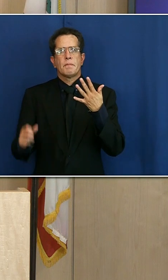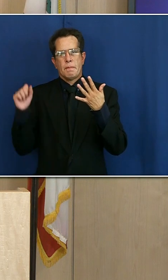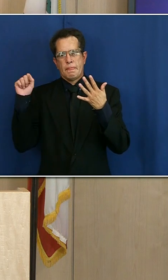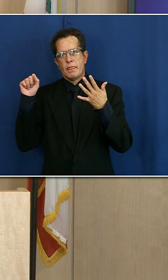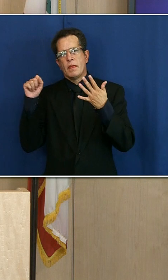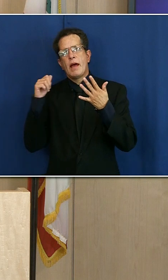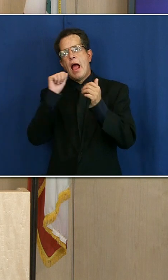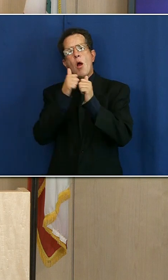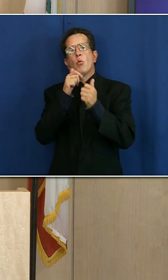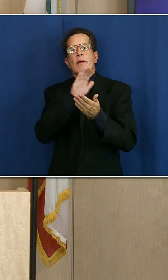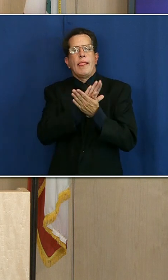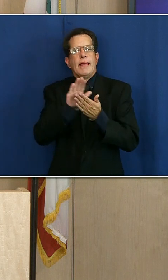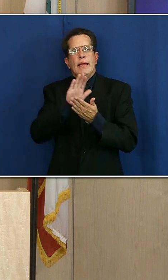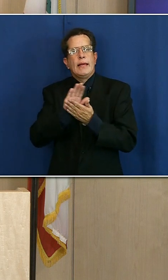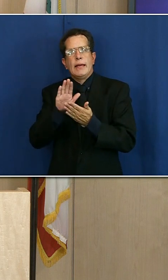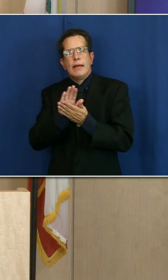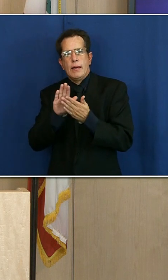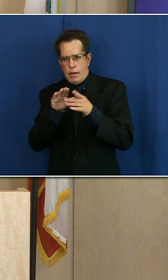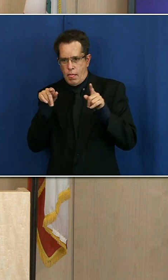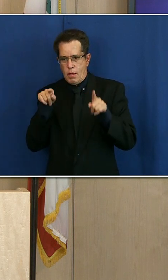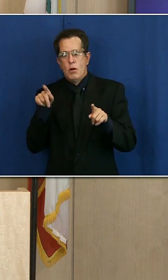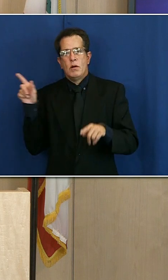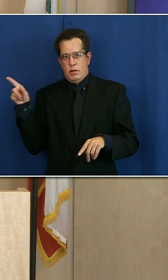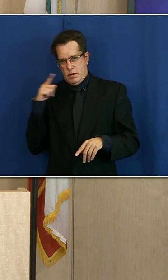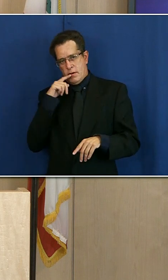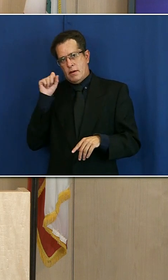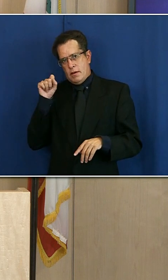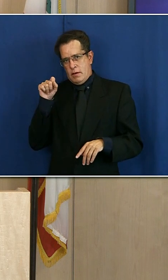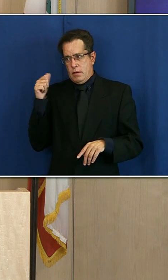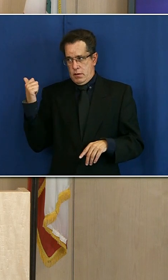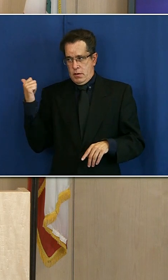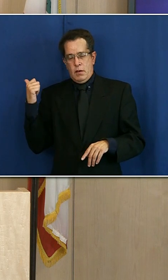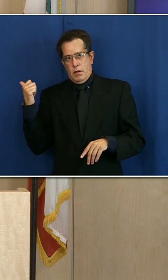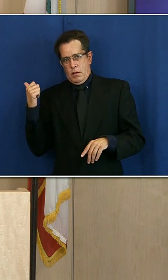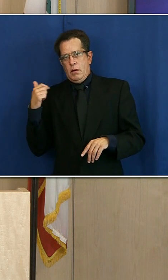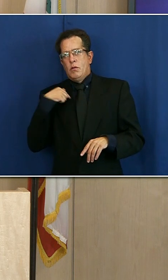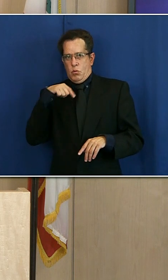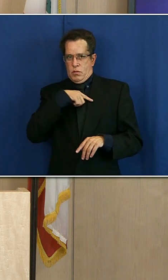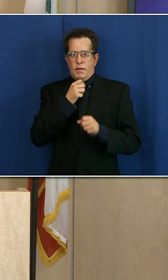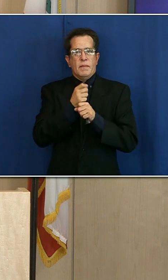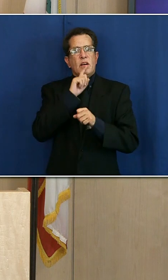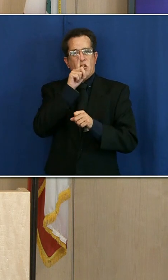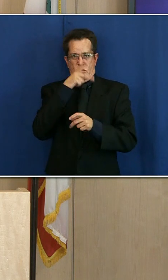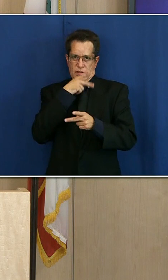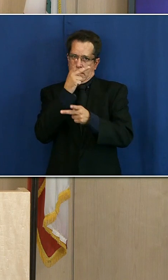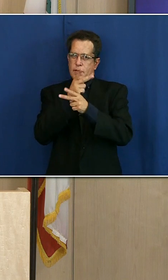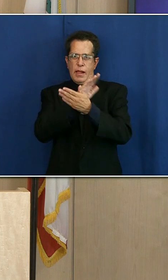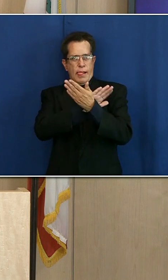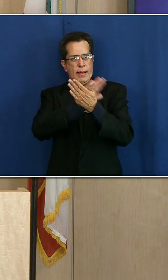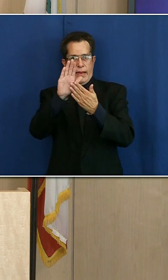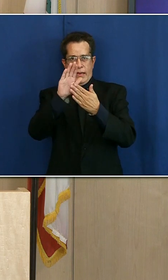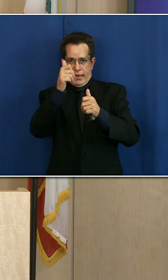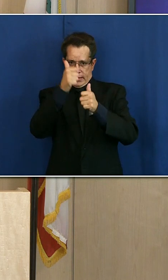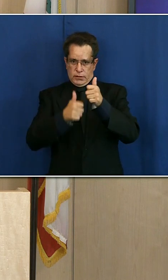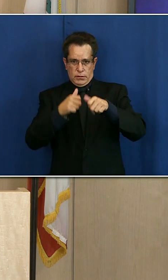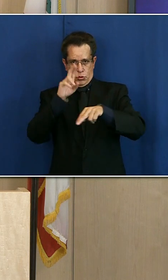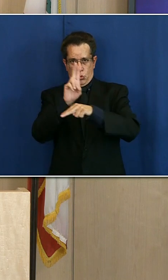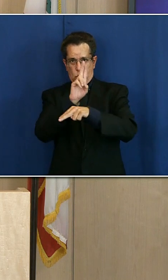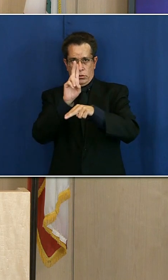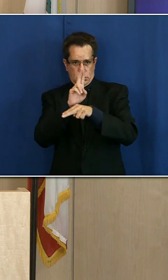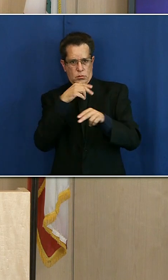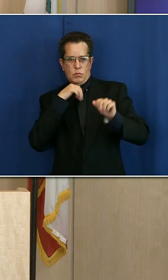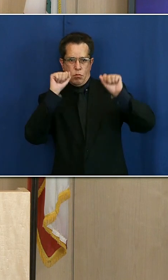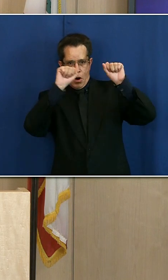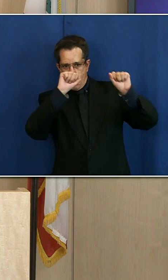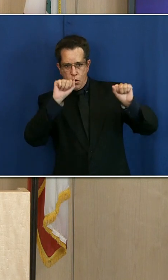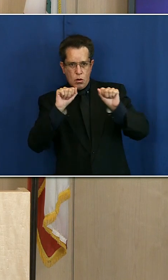you so much. So we make sure that there is a thorough cleaning between each use. And